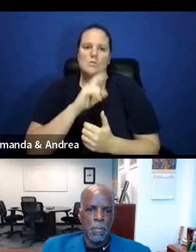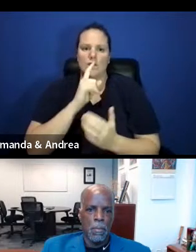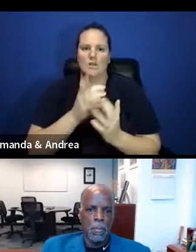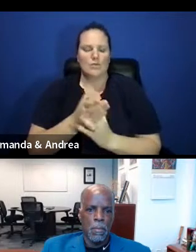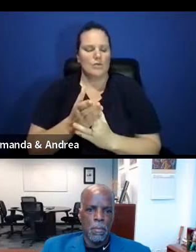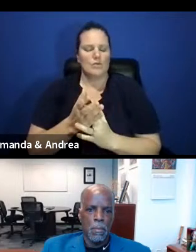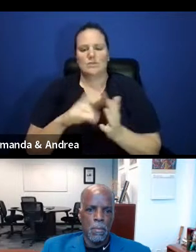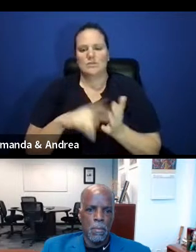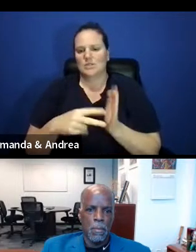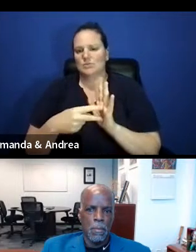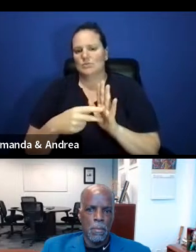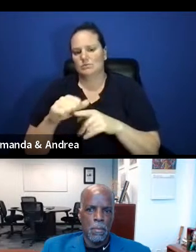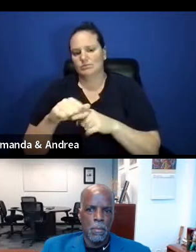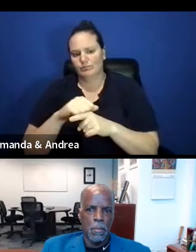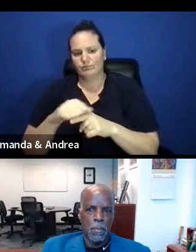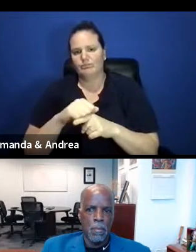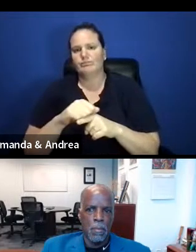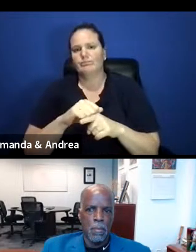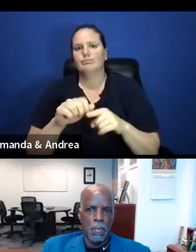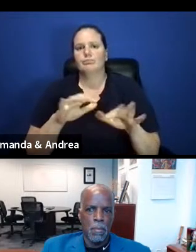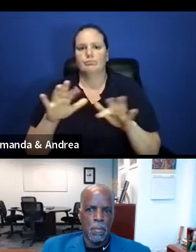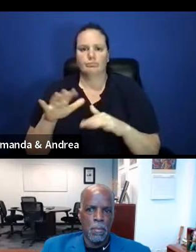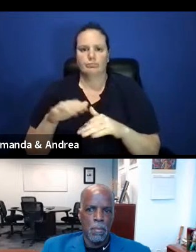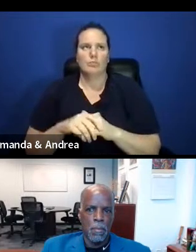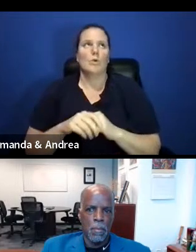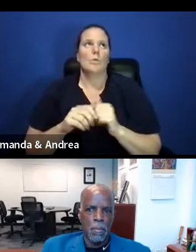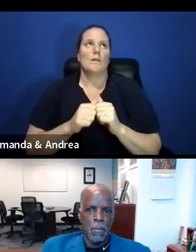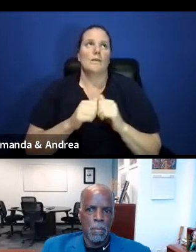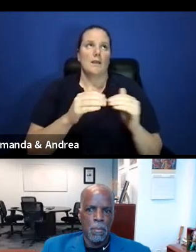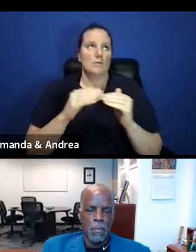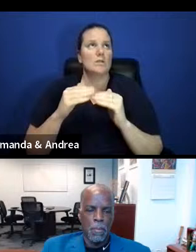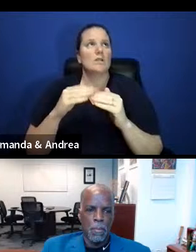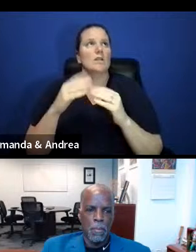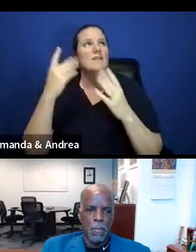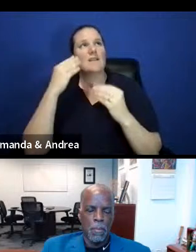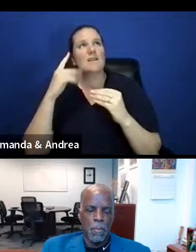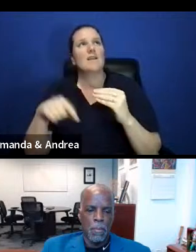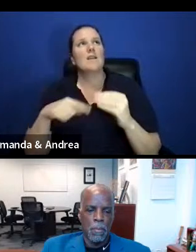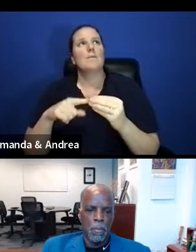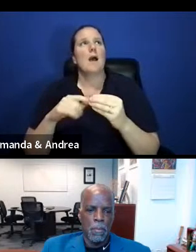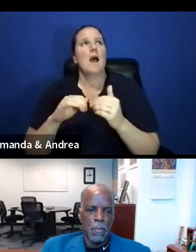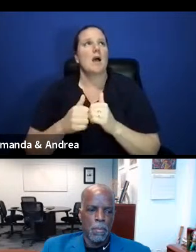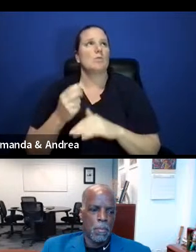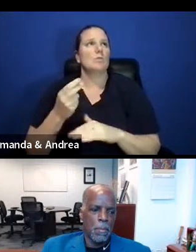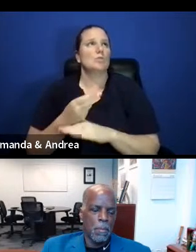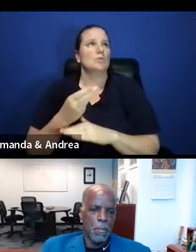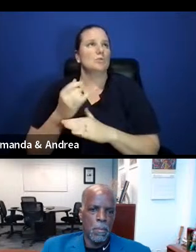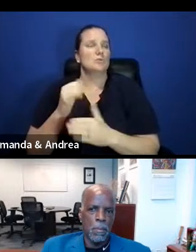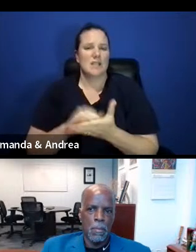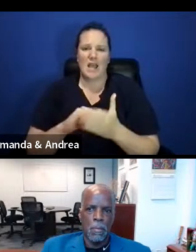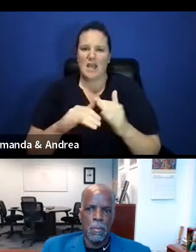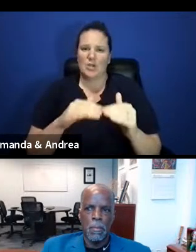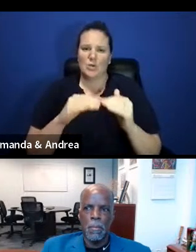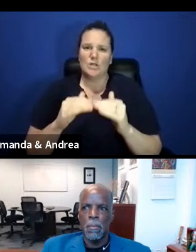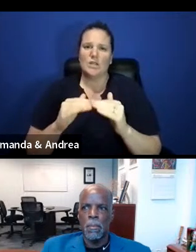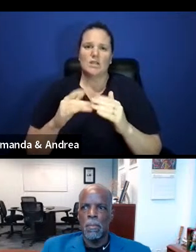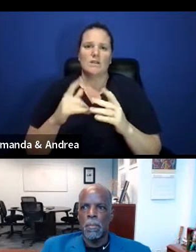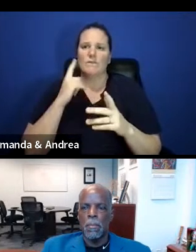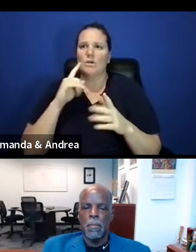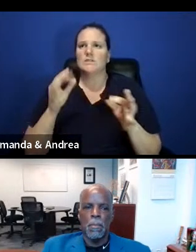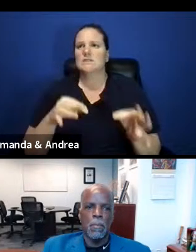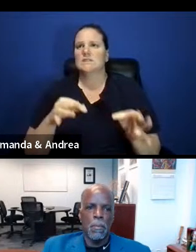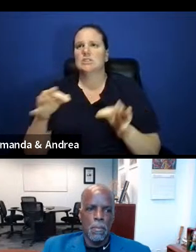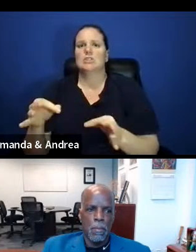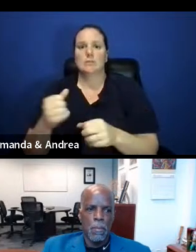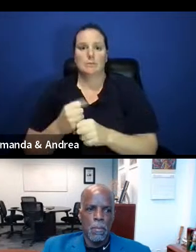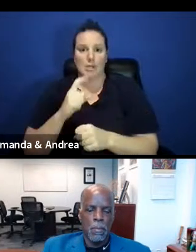intentional exercise around equity and thinking about how we're going to use an equity lens when we make any sorts of decisions, and make sure